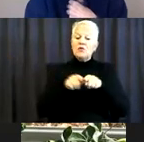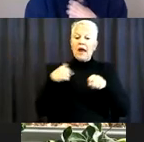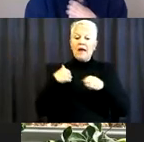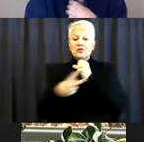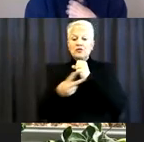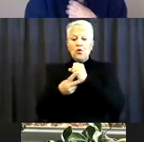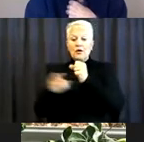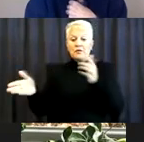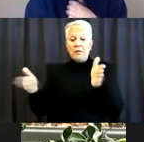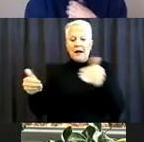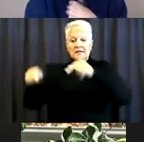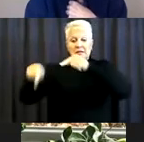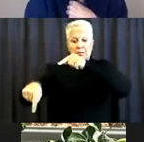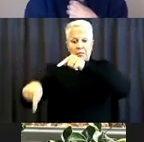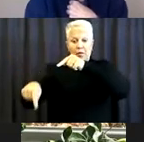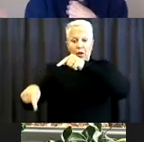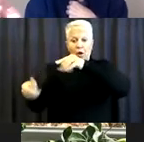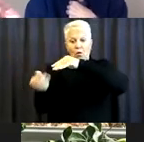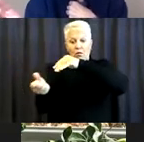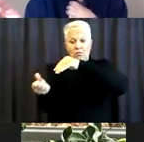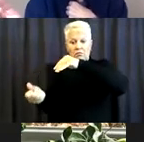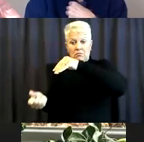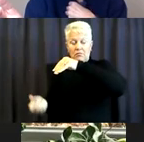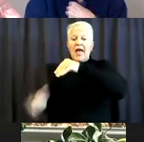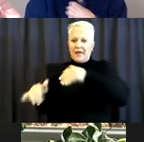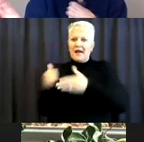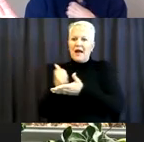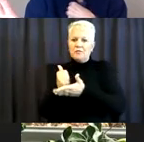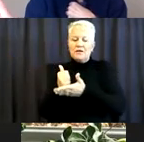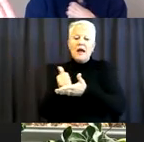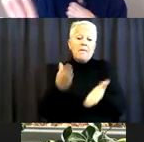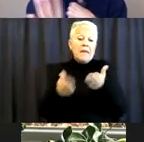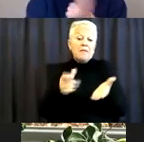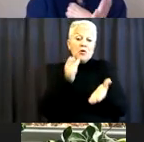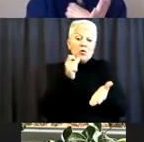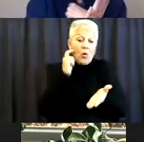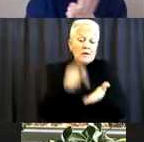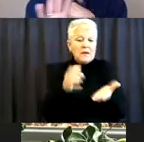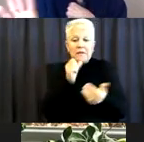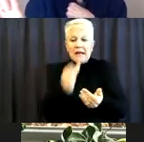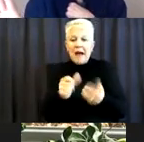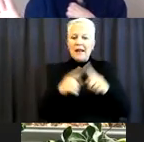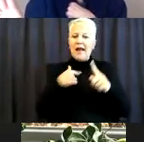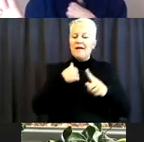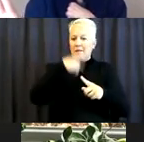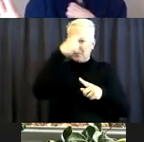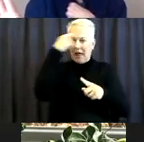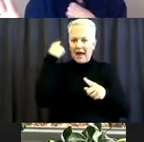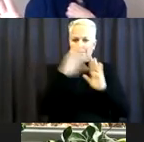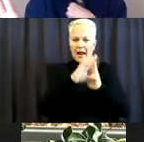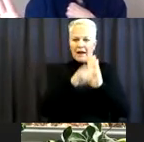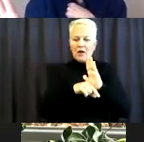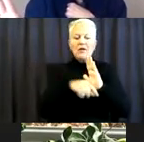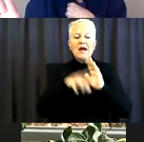down below. That really, really helps. And you may or may not notice I have a black background. It's actually an